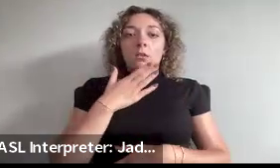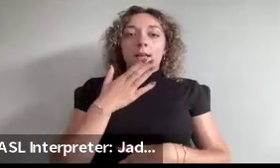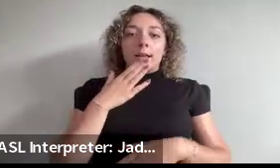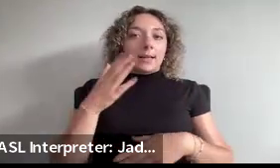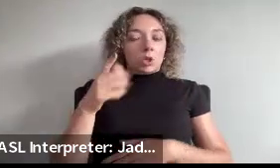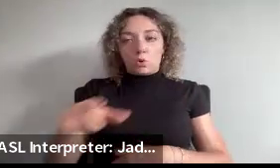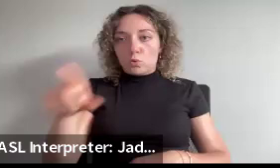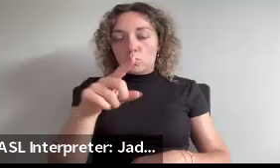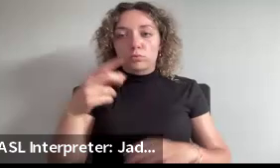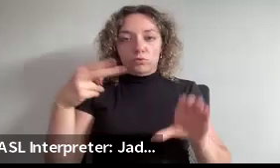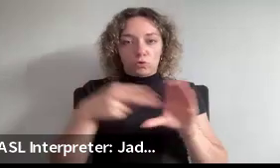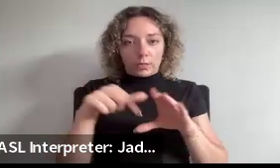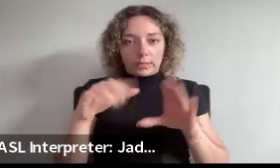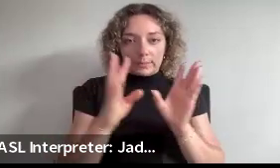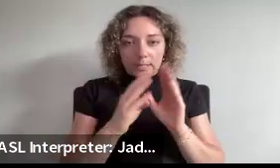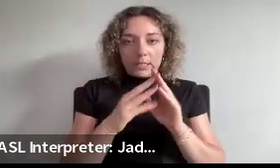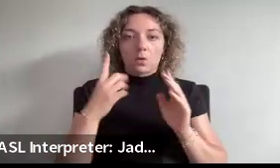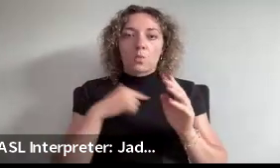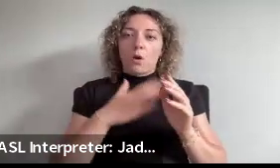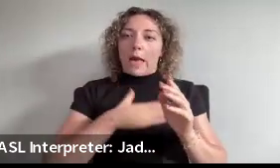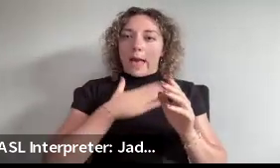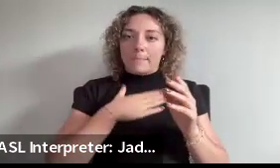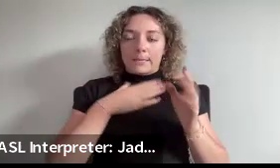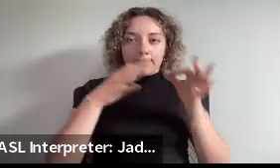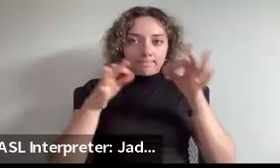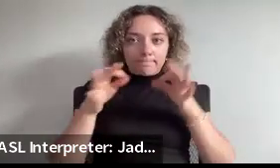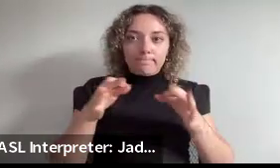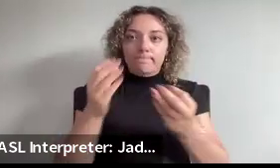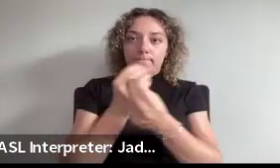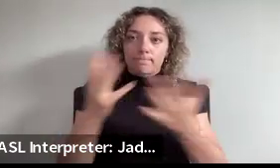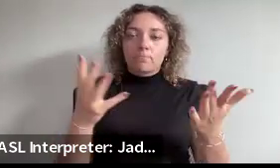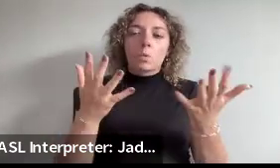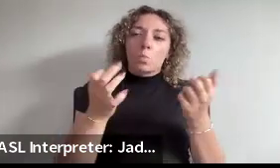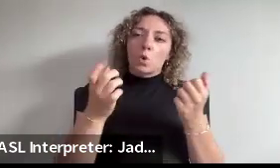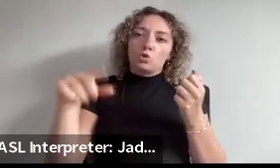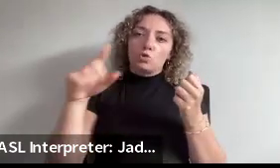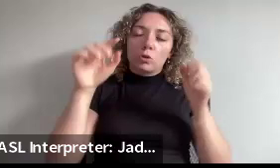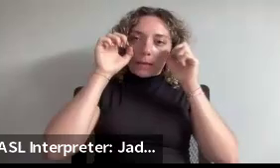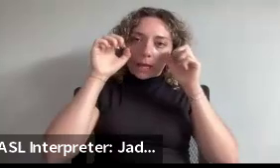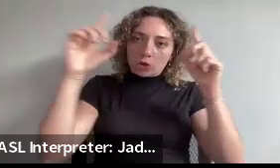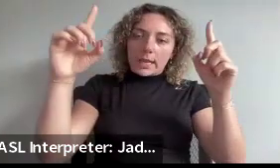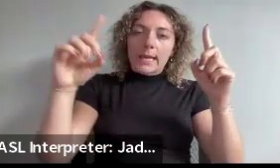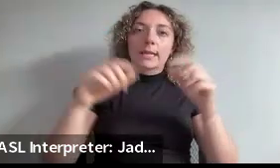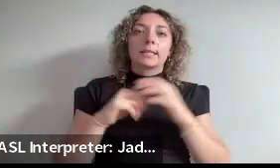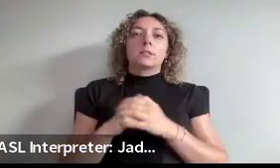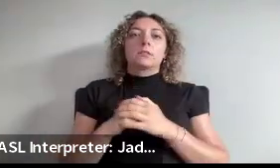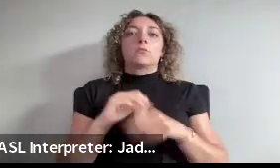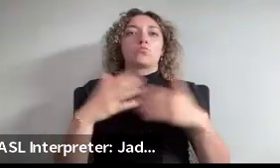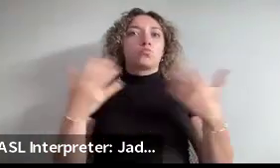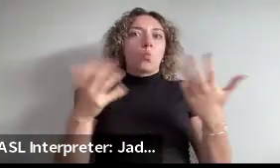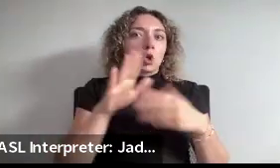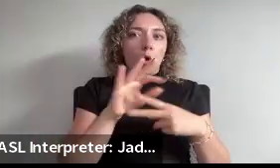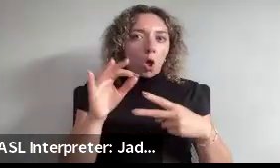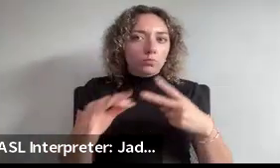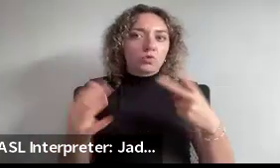thanks to all of you for coming. We're glad to give you this information and want you to be educated on what your options are and what